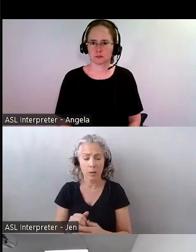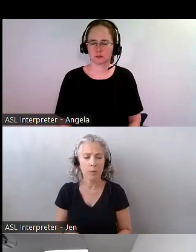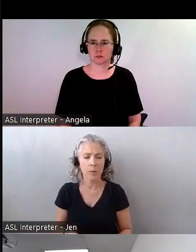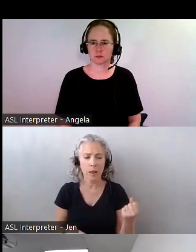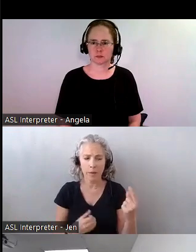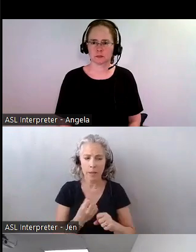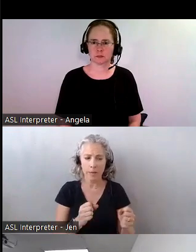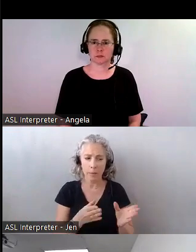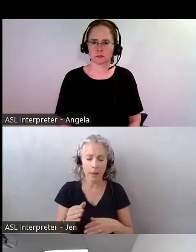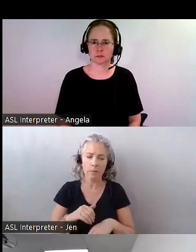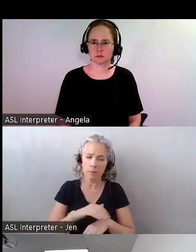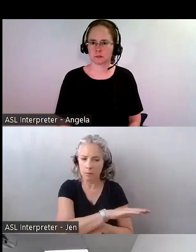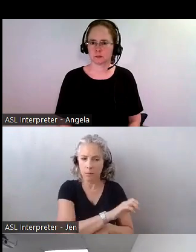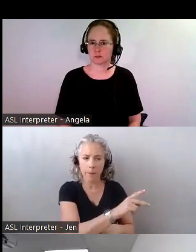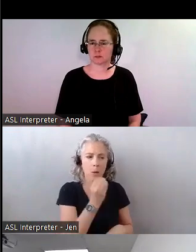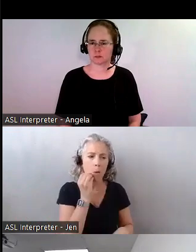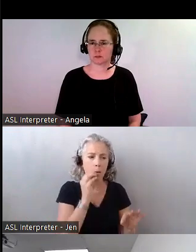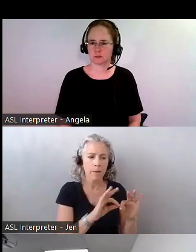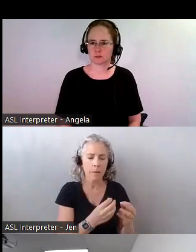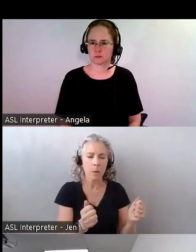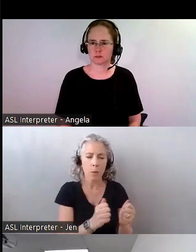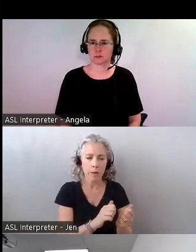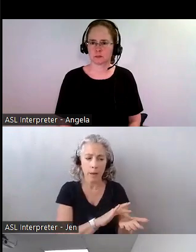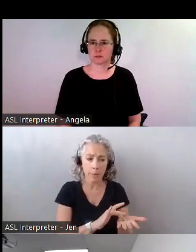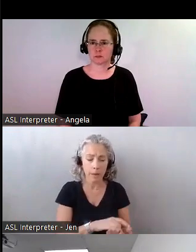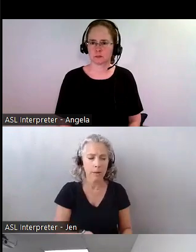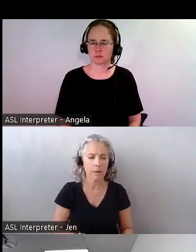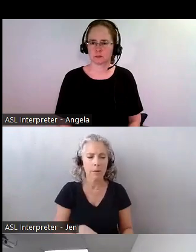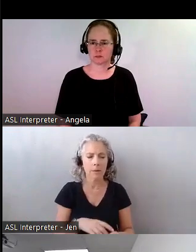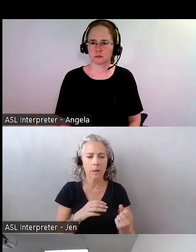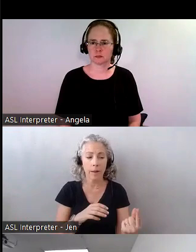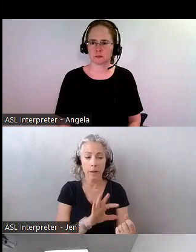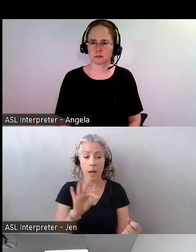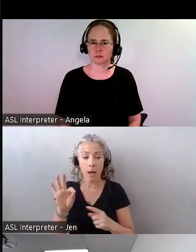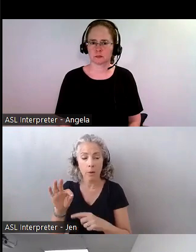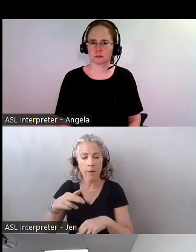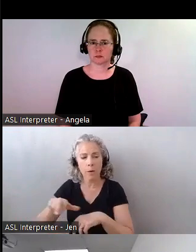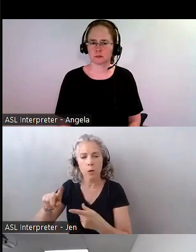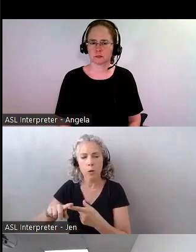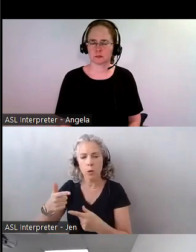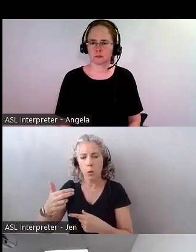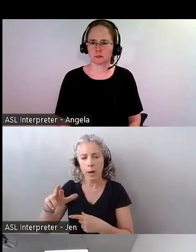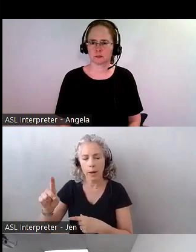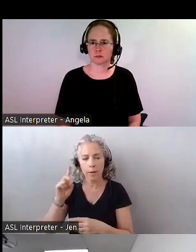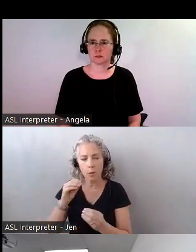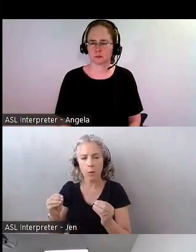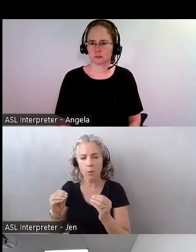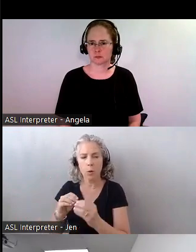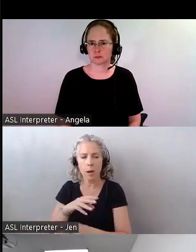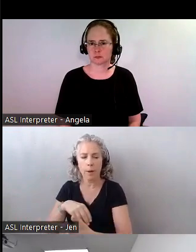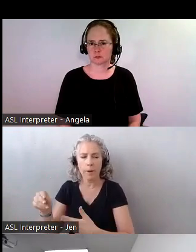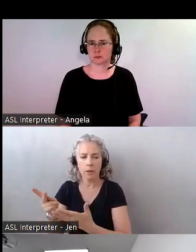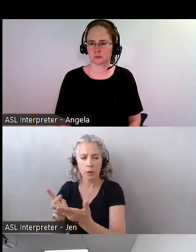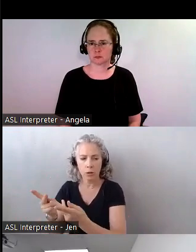home with their family, along with the iPad. 9 out of that 11 was referred to Grand for continued outpatient services, and 2 of